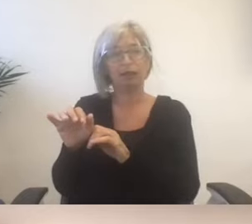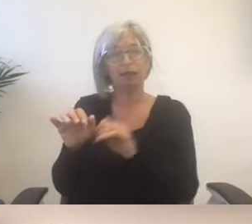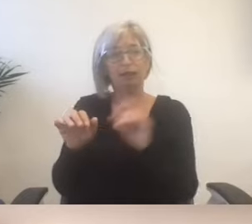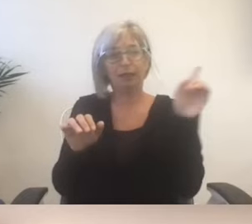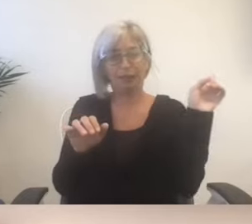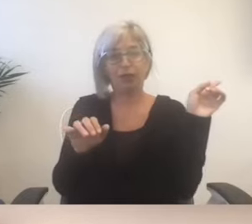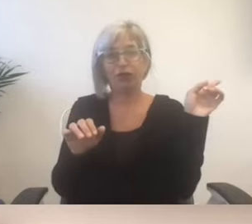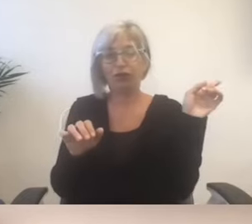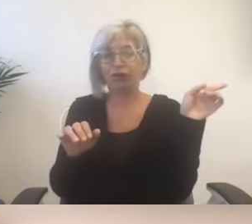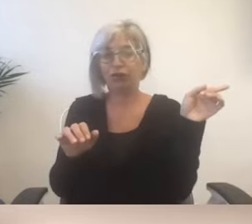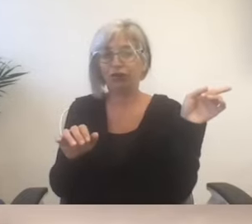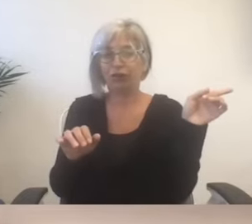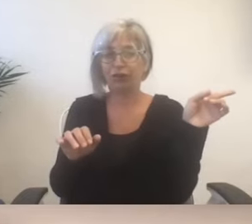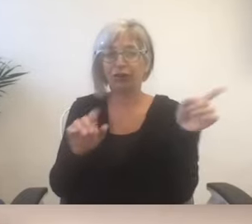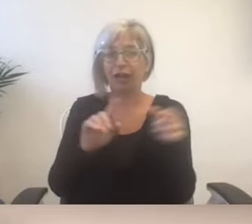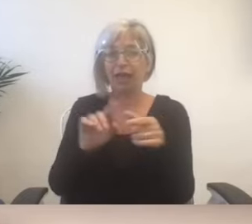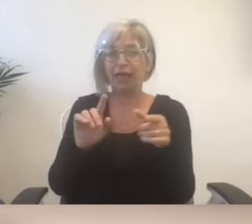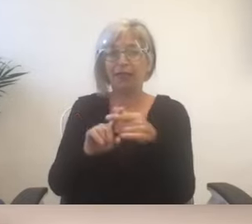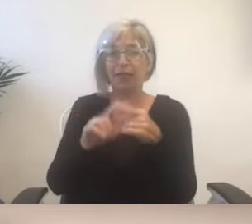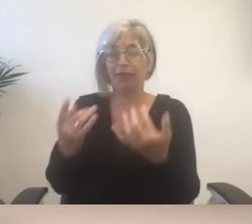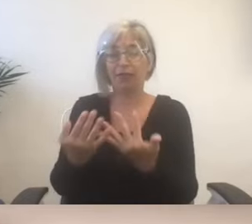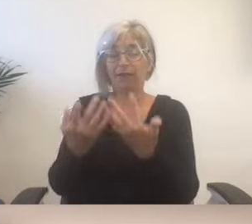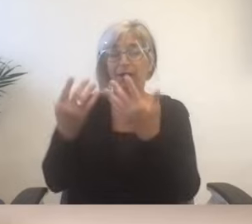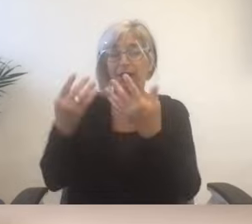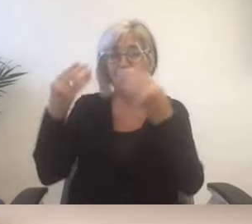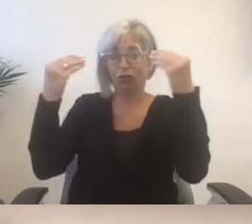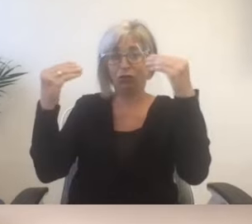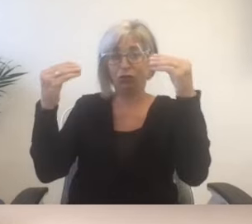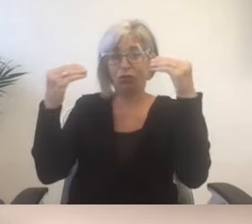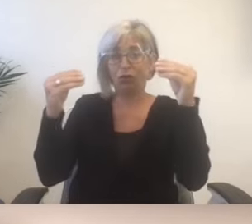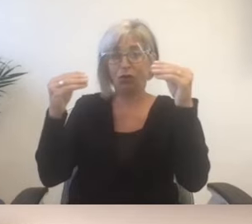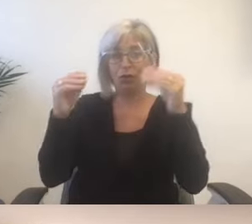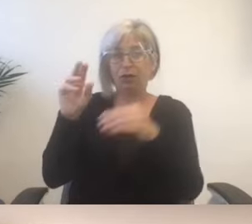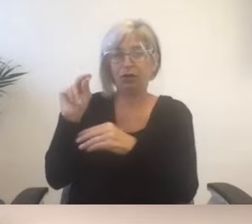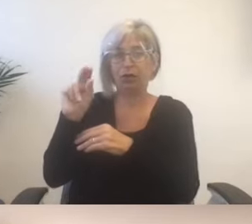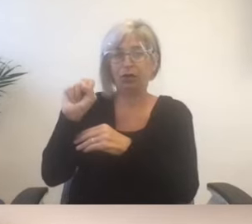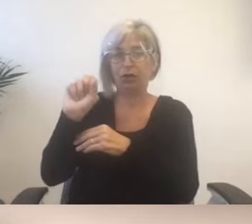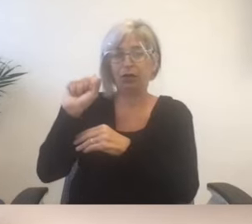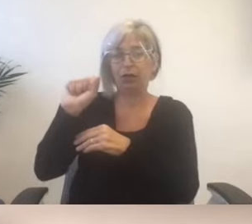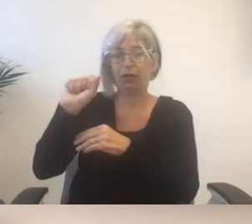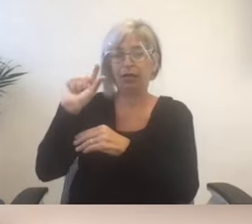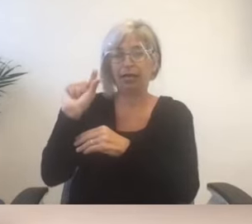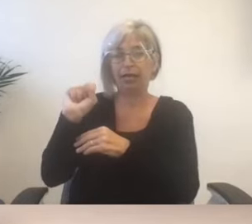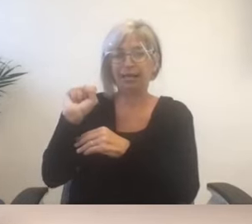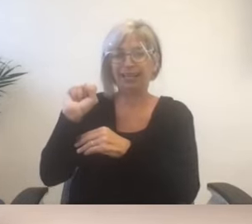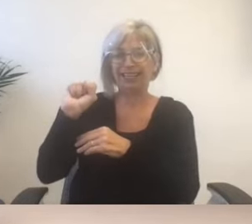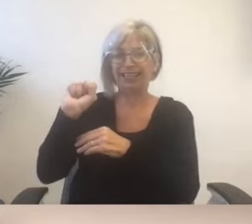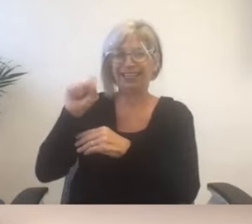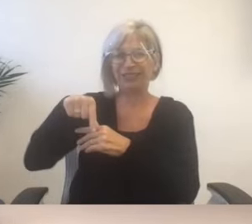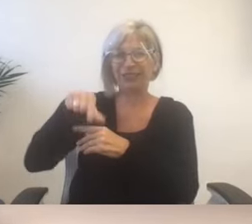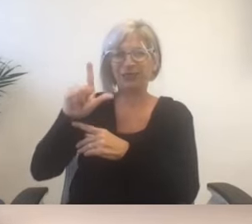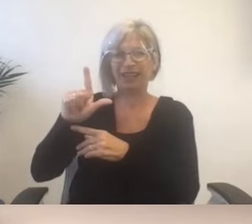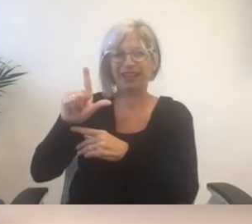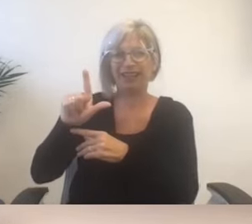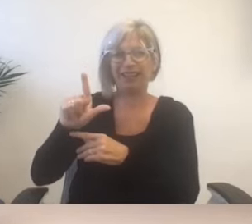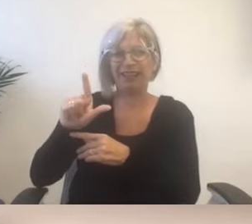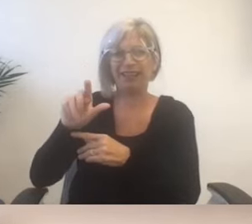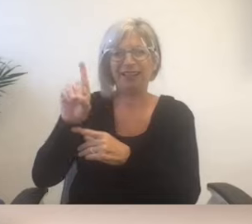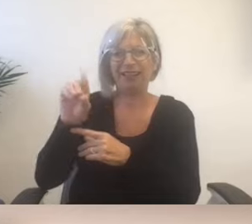and now we're posting it to a Firestore non-SQL SPL. And then when we're finished, we can